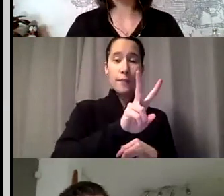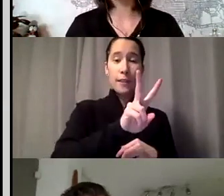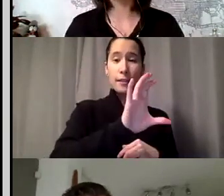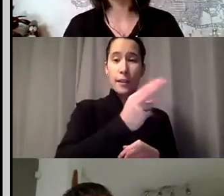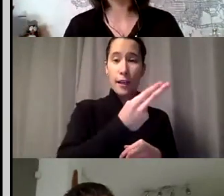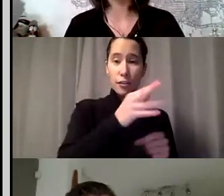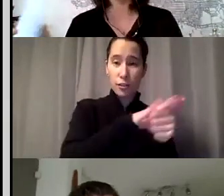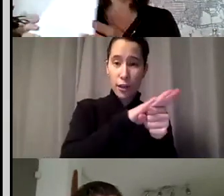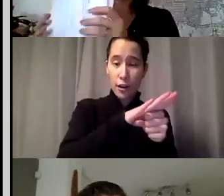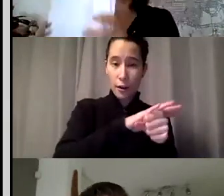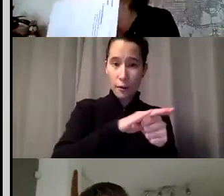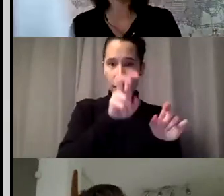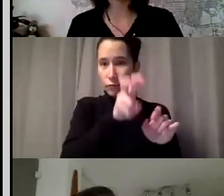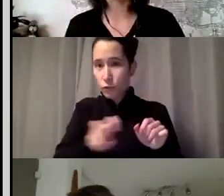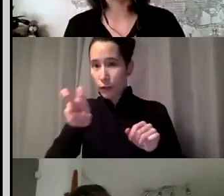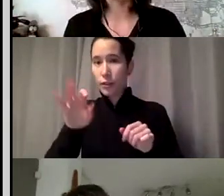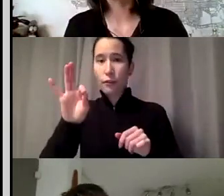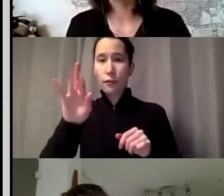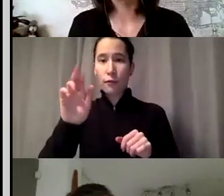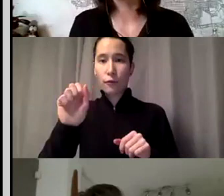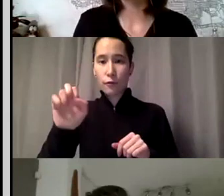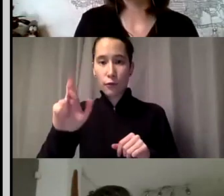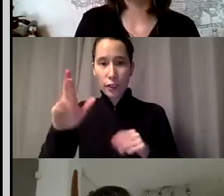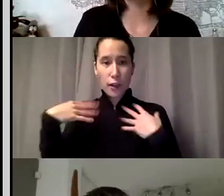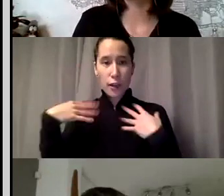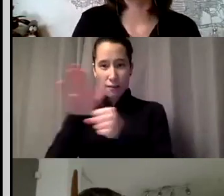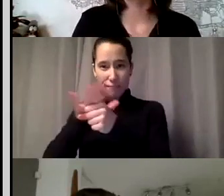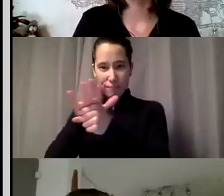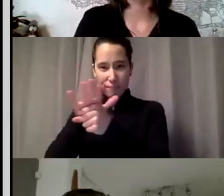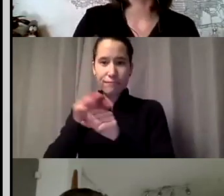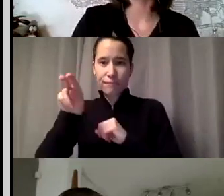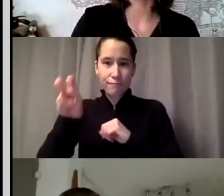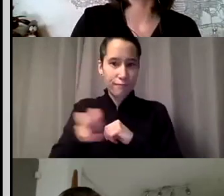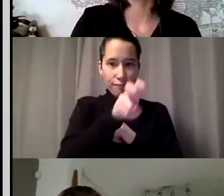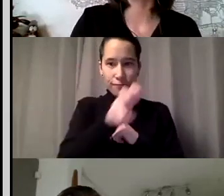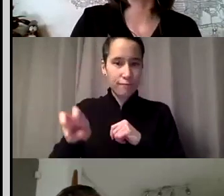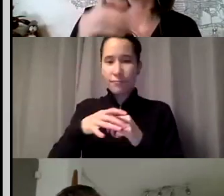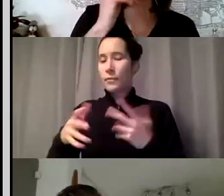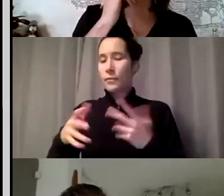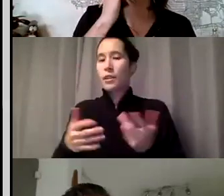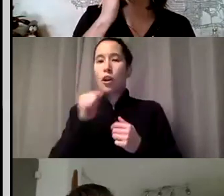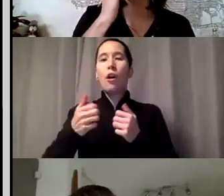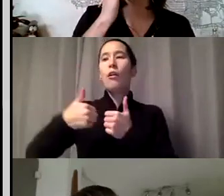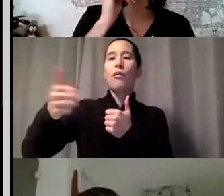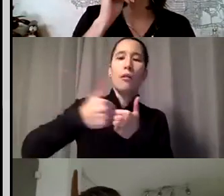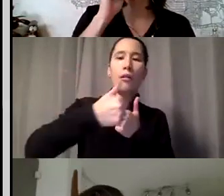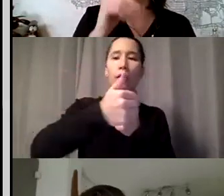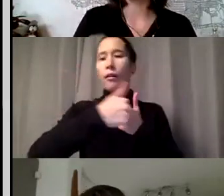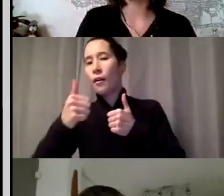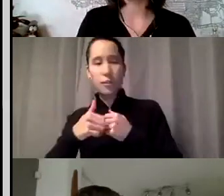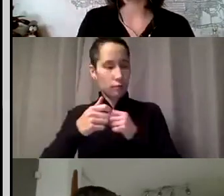in a sport, that can occur, but you're only going to your home club and then returning home. There are no spectators allowed,